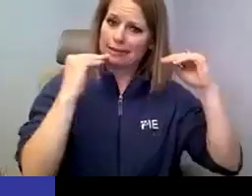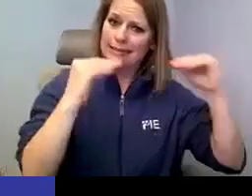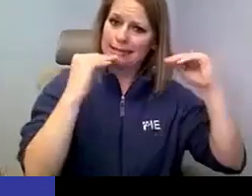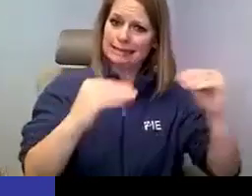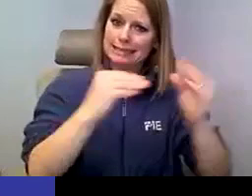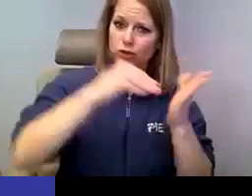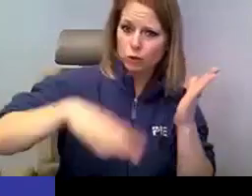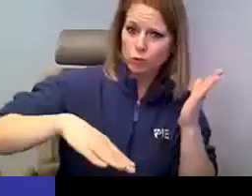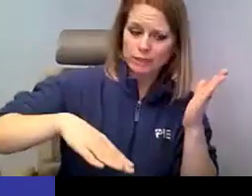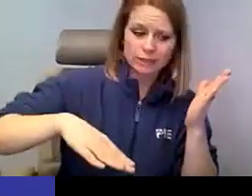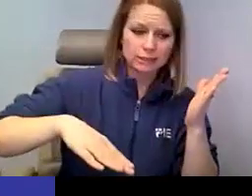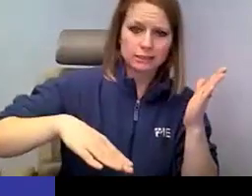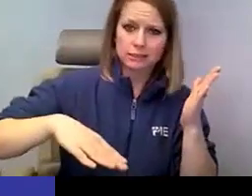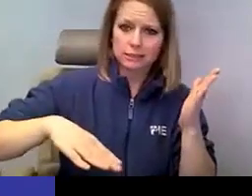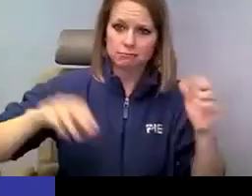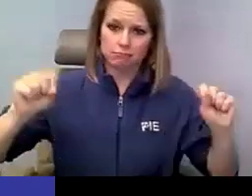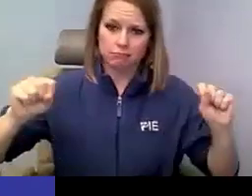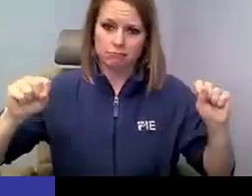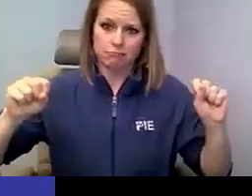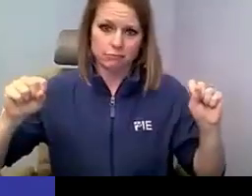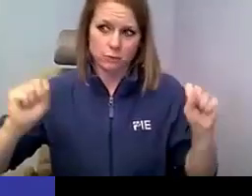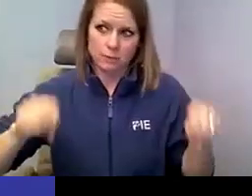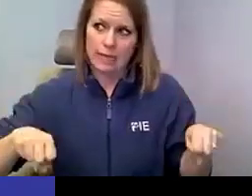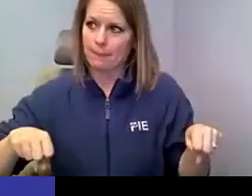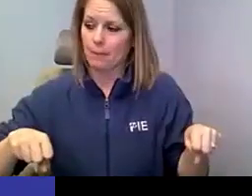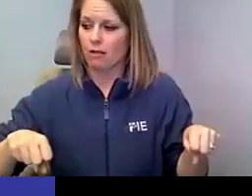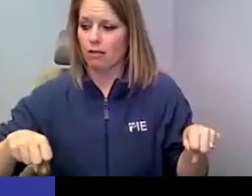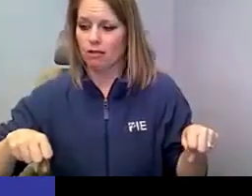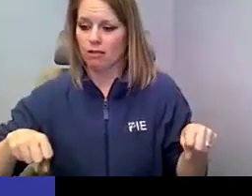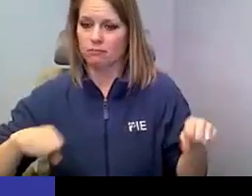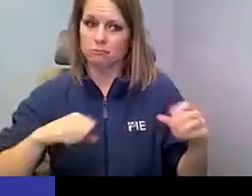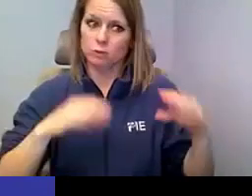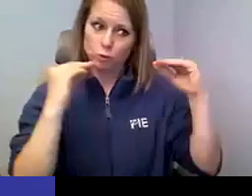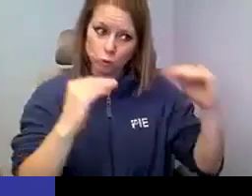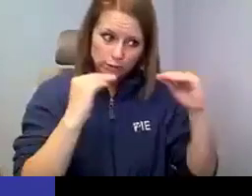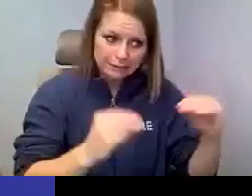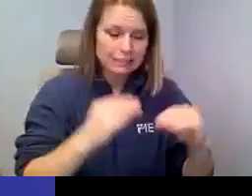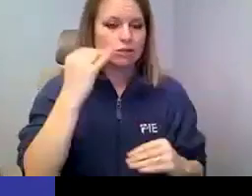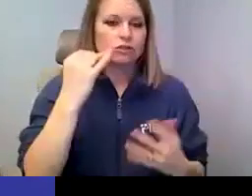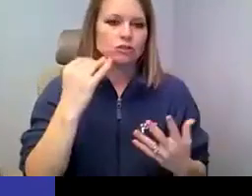behavior, again, doesn't meet the purposes of school.